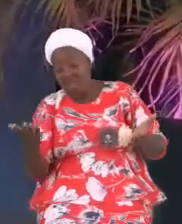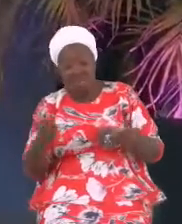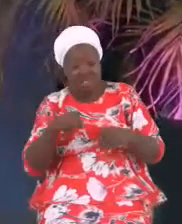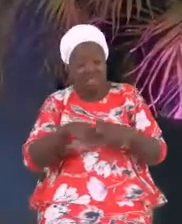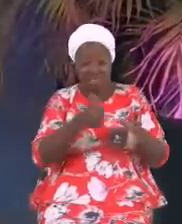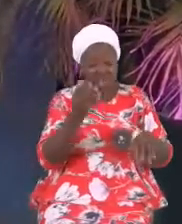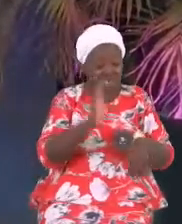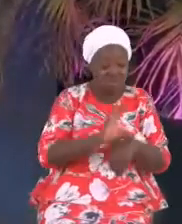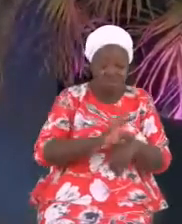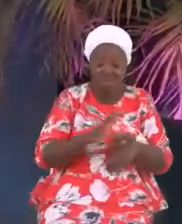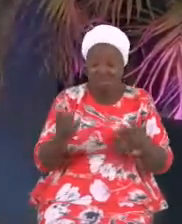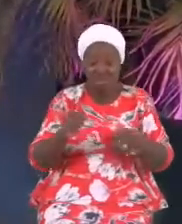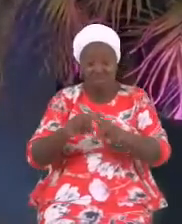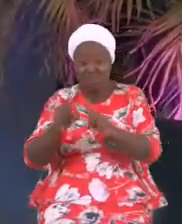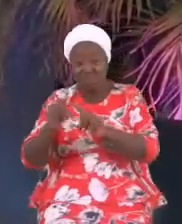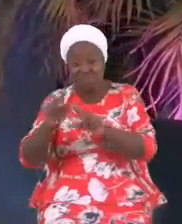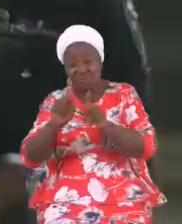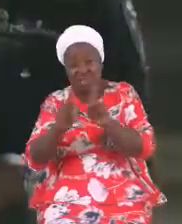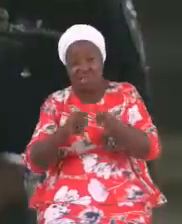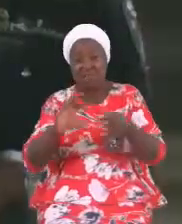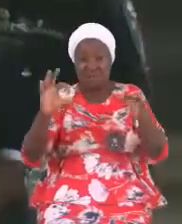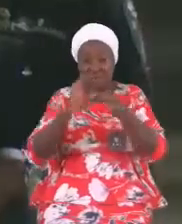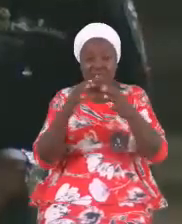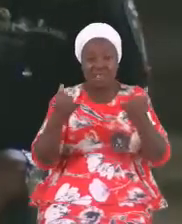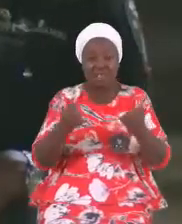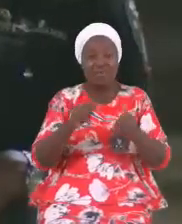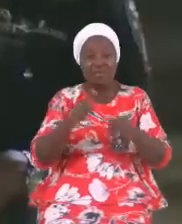is coming directly to you.